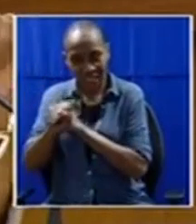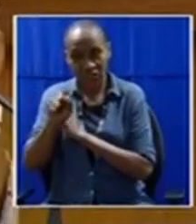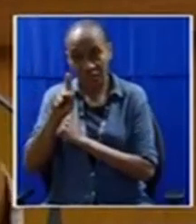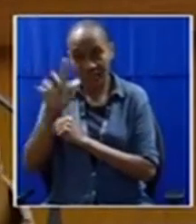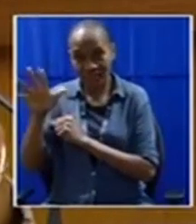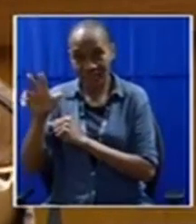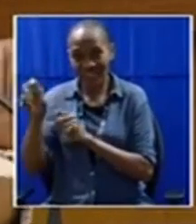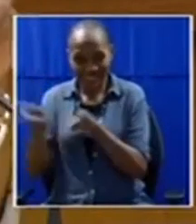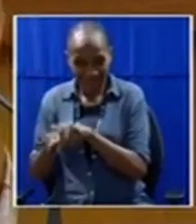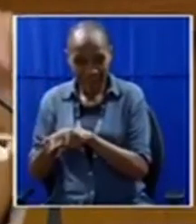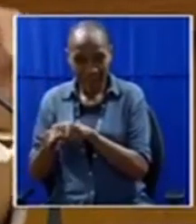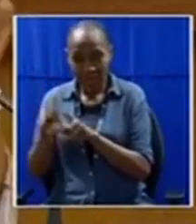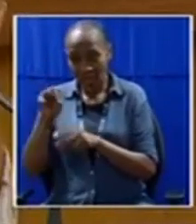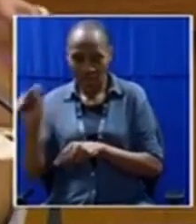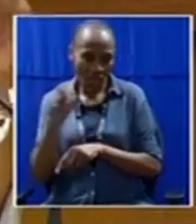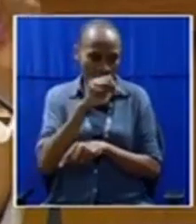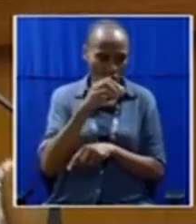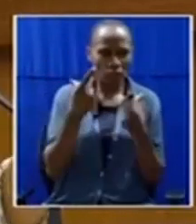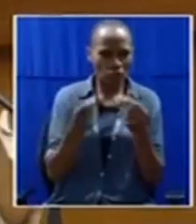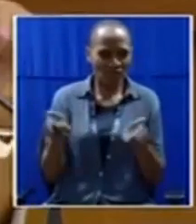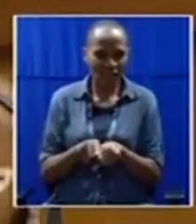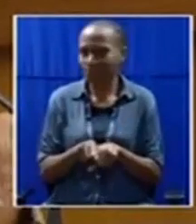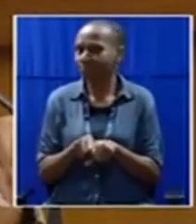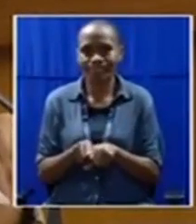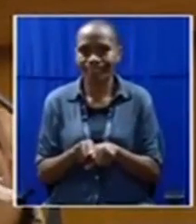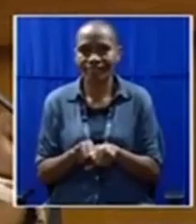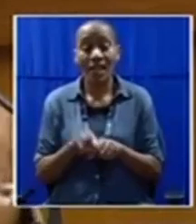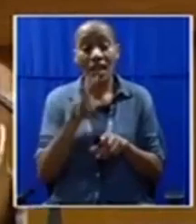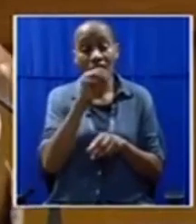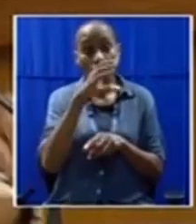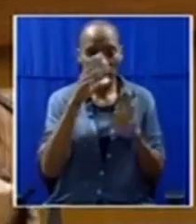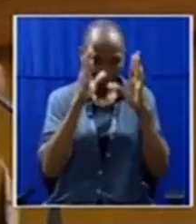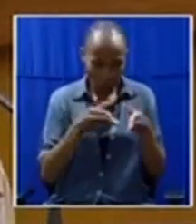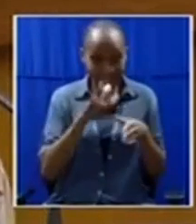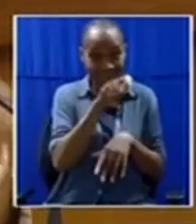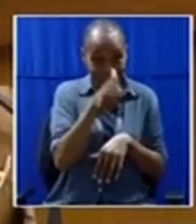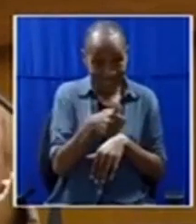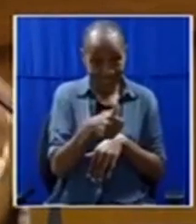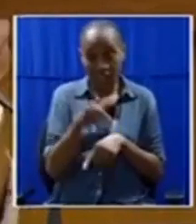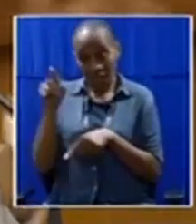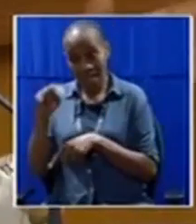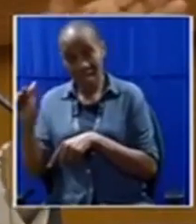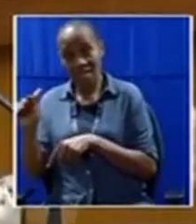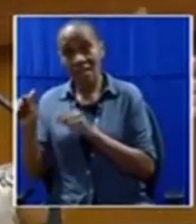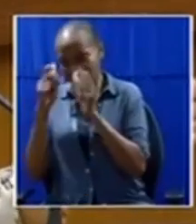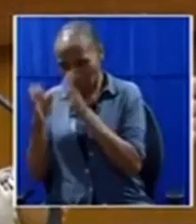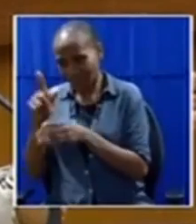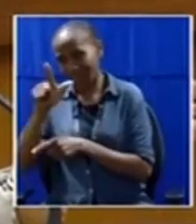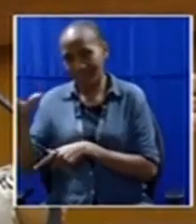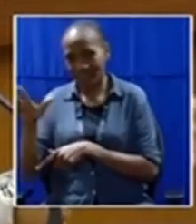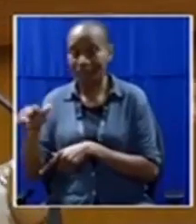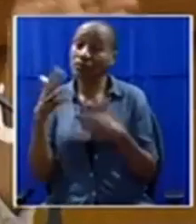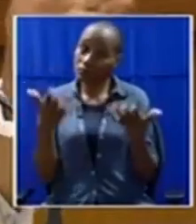as it does on Section 76 matters, because Section 76 are the